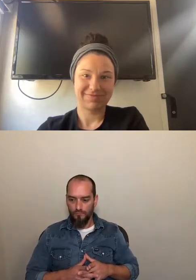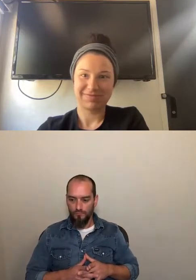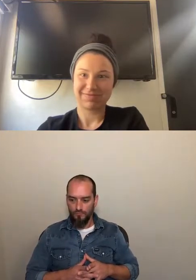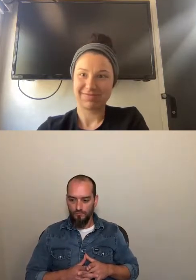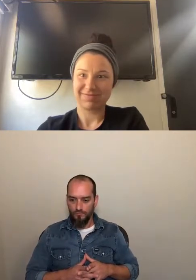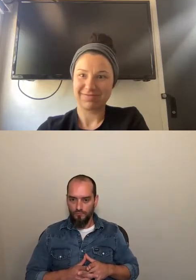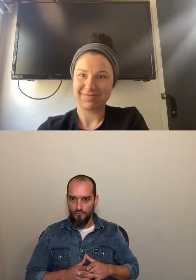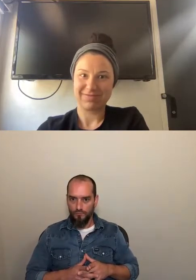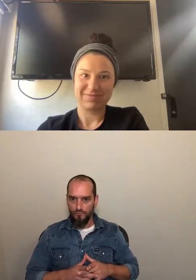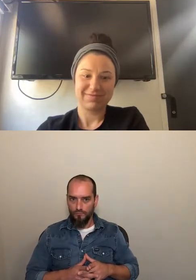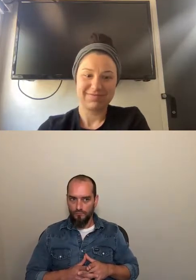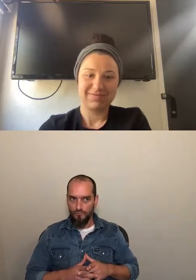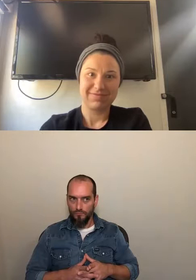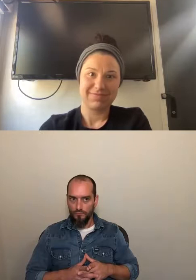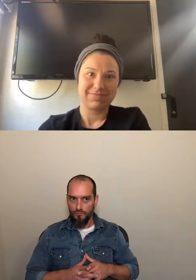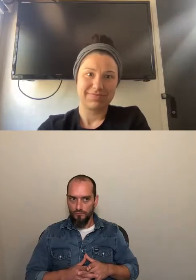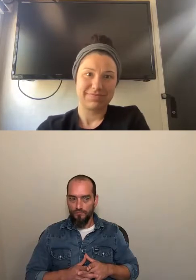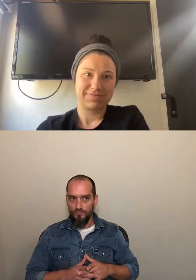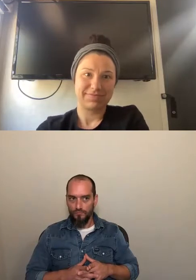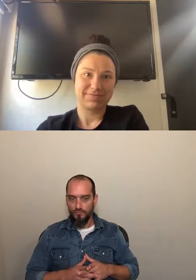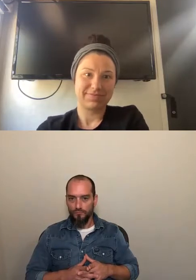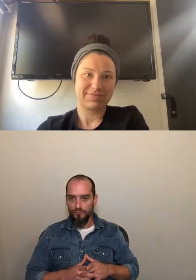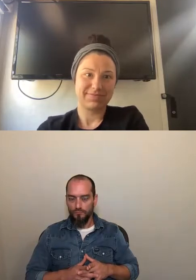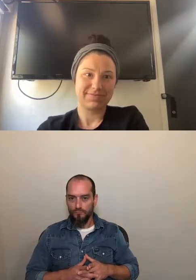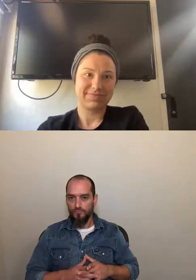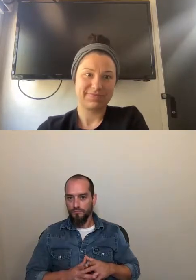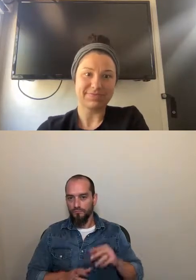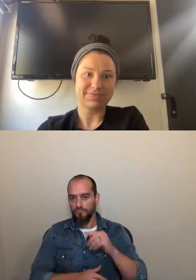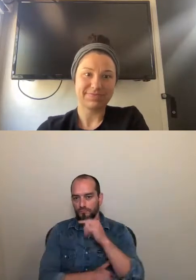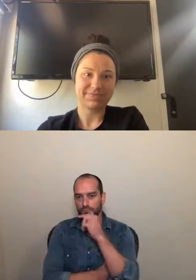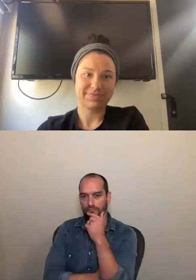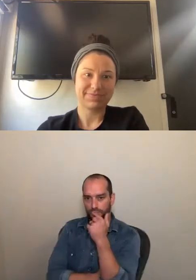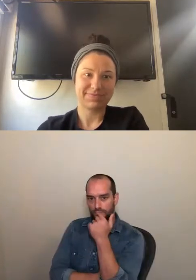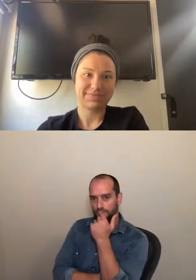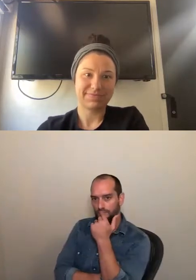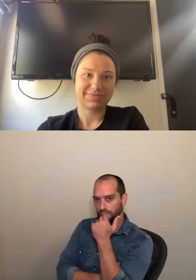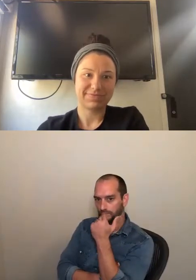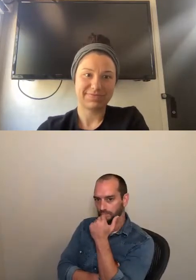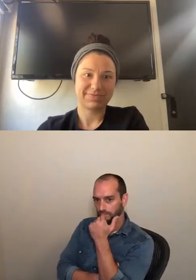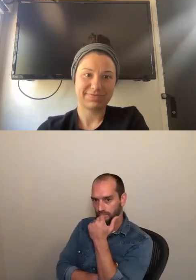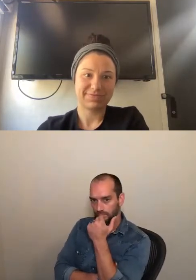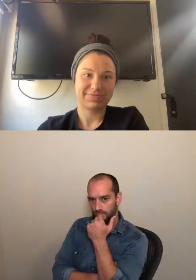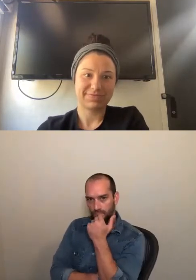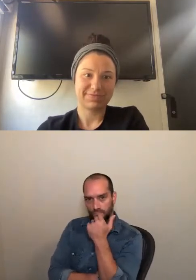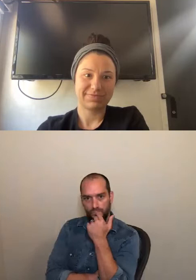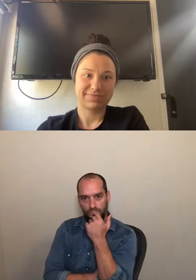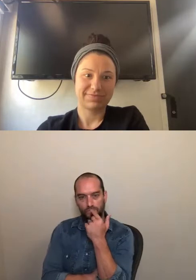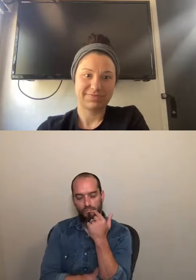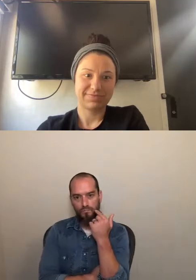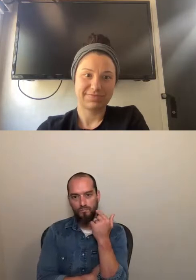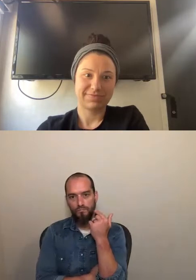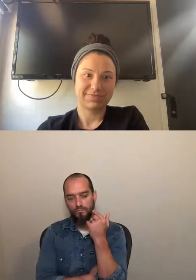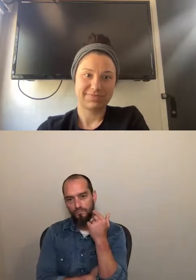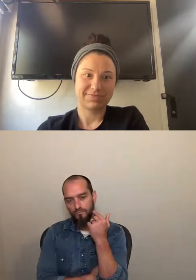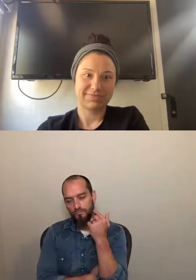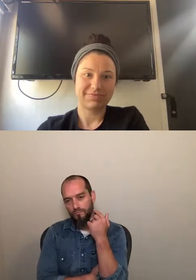your appropriate response to everything. So no matter what you got, from the common cold to a fungal infection to Epstein-Barr virus, that's going to